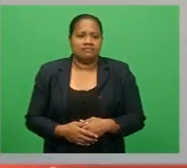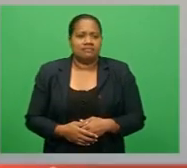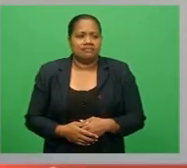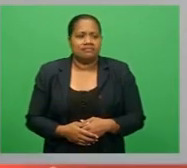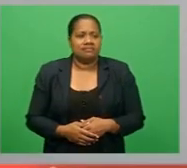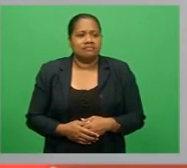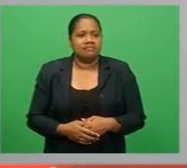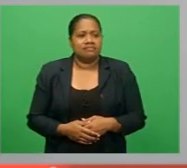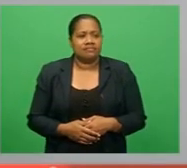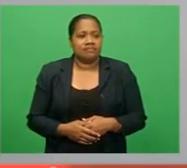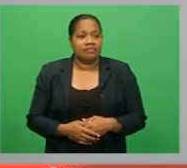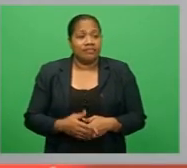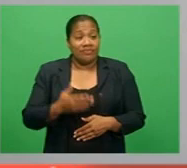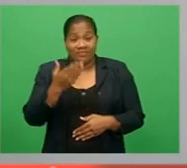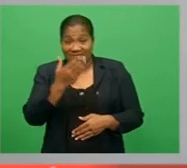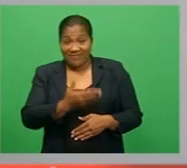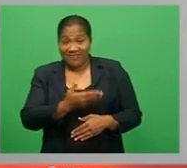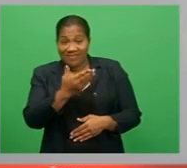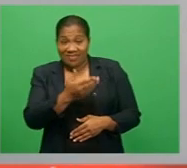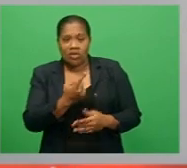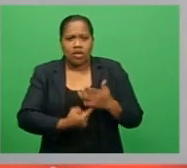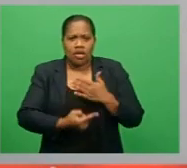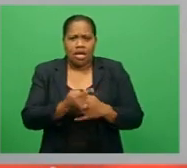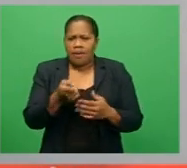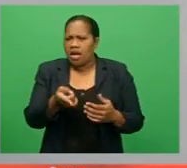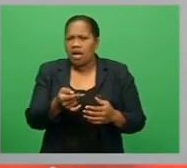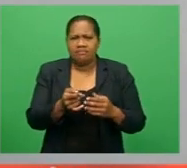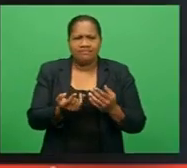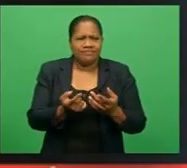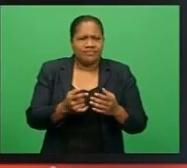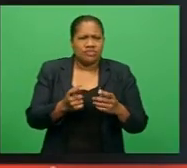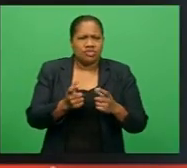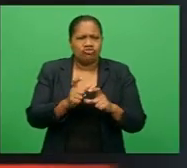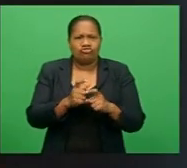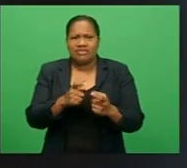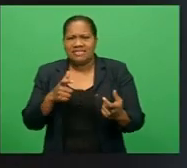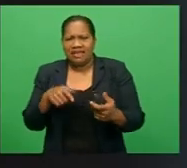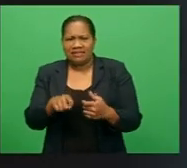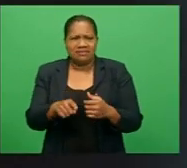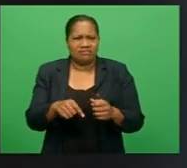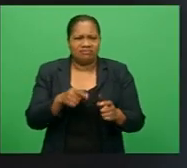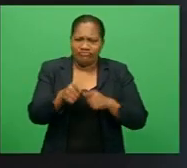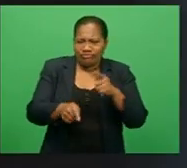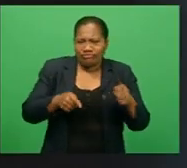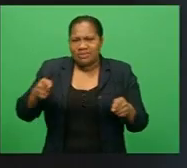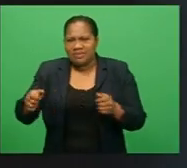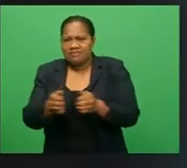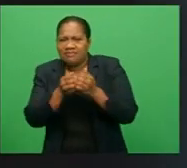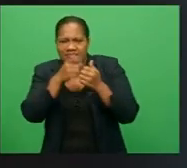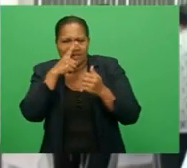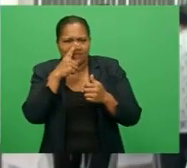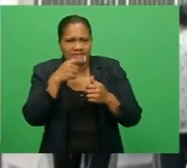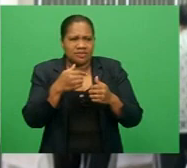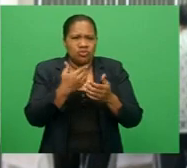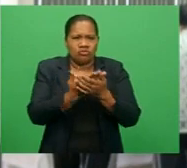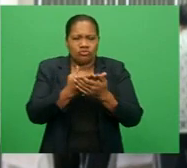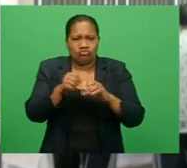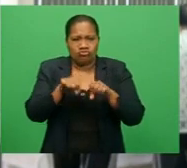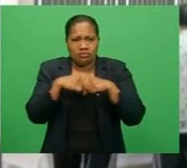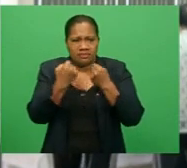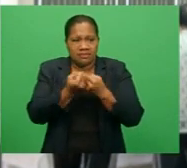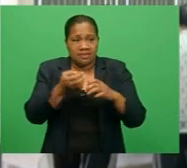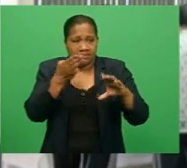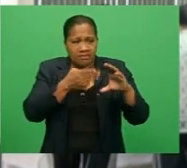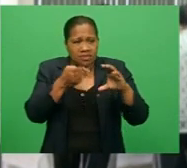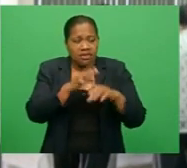Gulam Mohammed, who actively criticizes many people on social media, has now decided to attack bar businessman Jay Dial. Mohammed